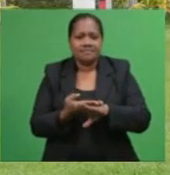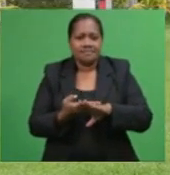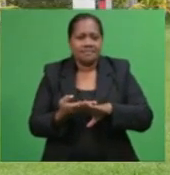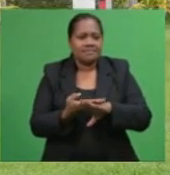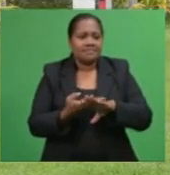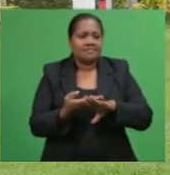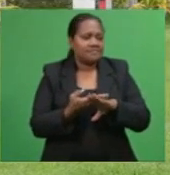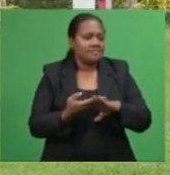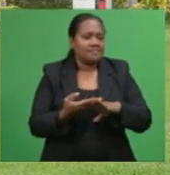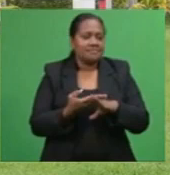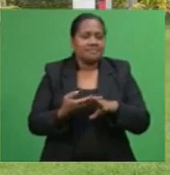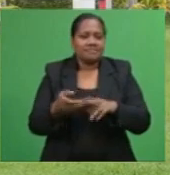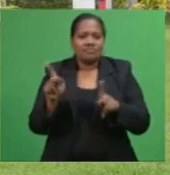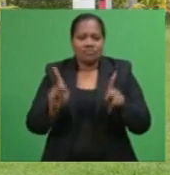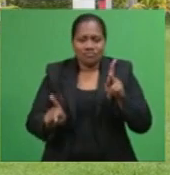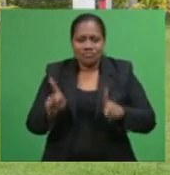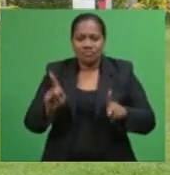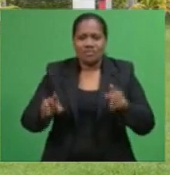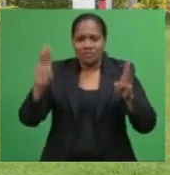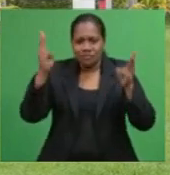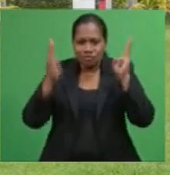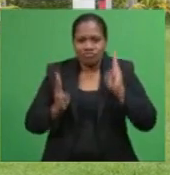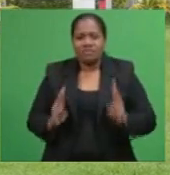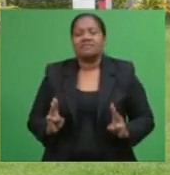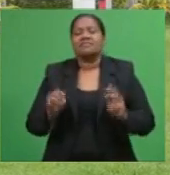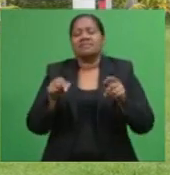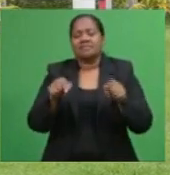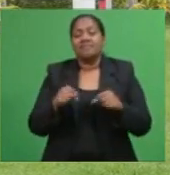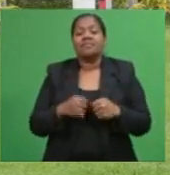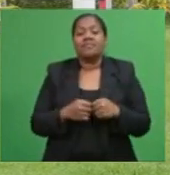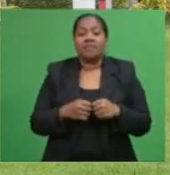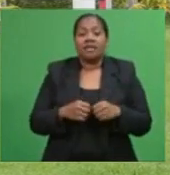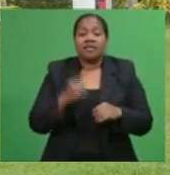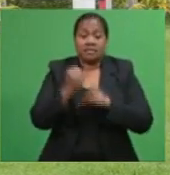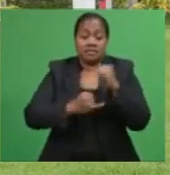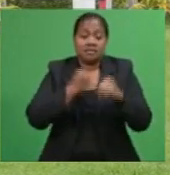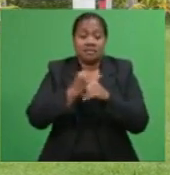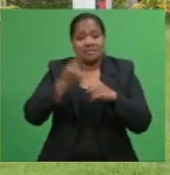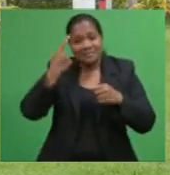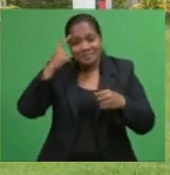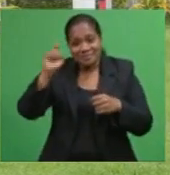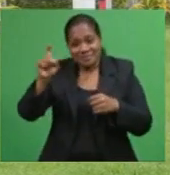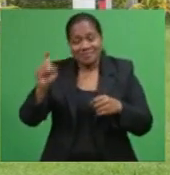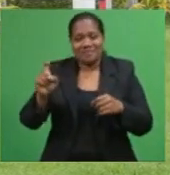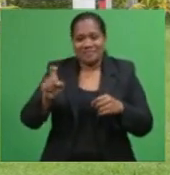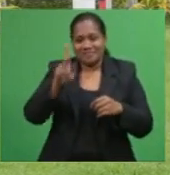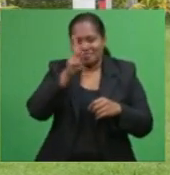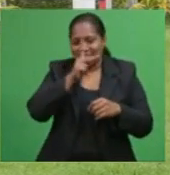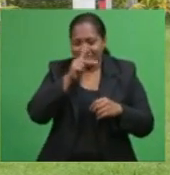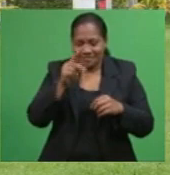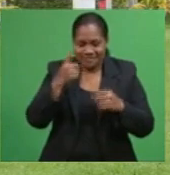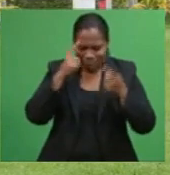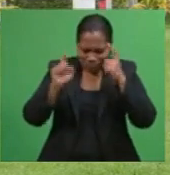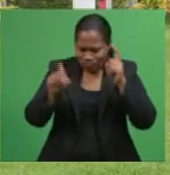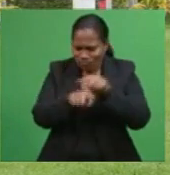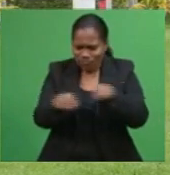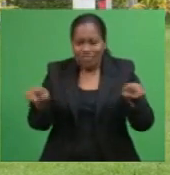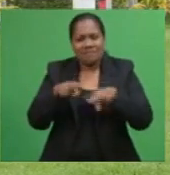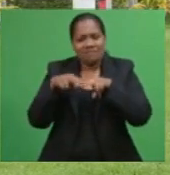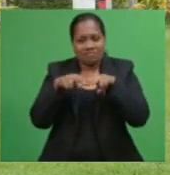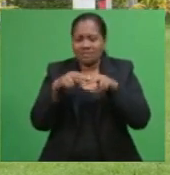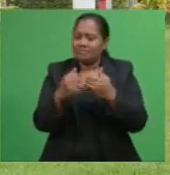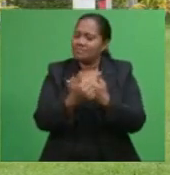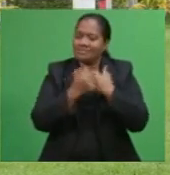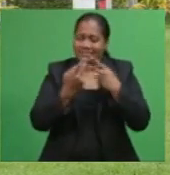Nature Fiji, in collaboration with BirdLife International, are calling on the public to ensure Fiji is a safe place for migratory